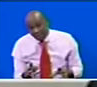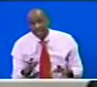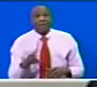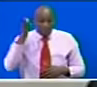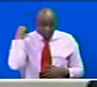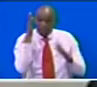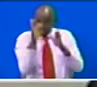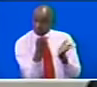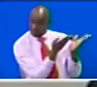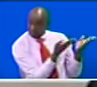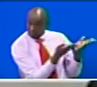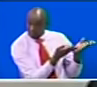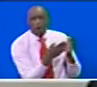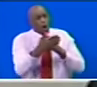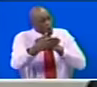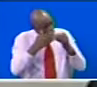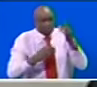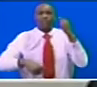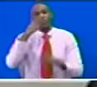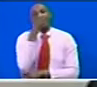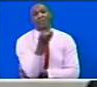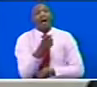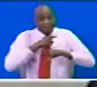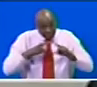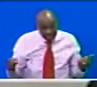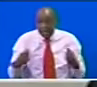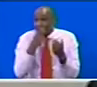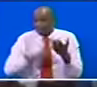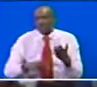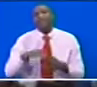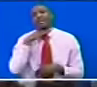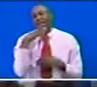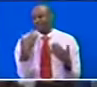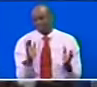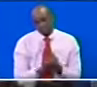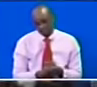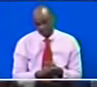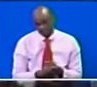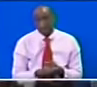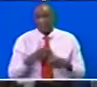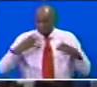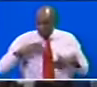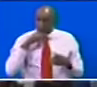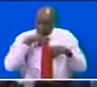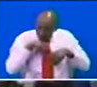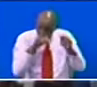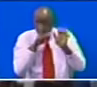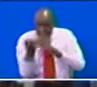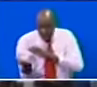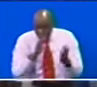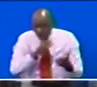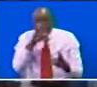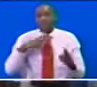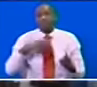minister Karisa Maitha who almost attained this, but death cut short the dream. Observers will be keen following on how the latest